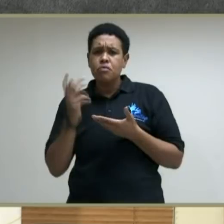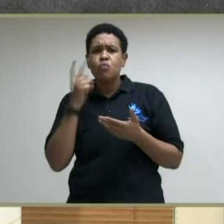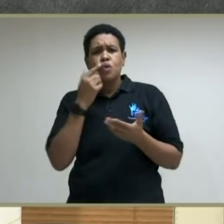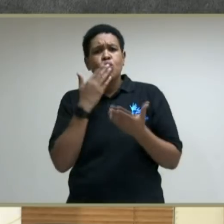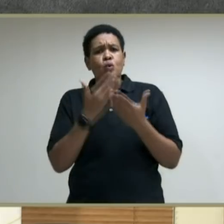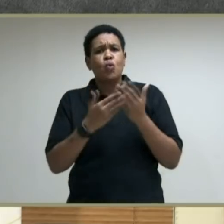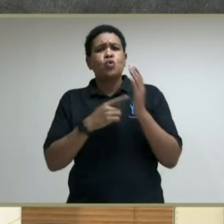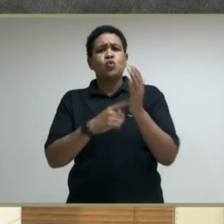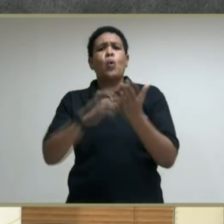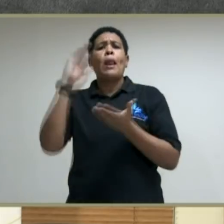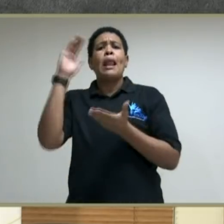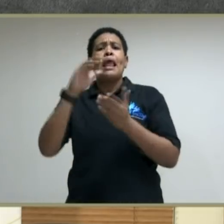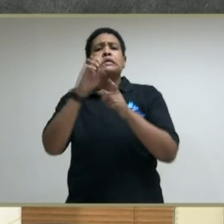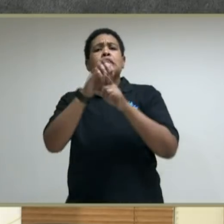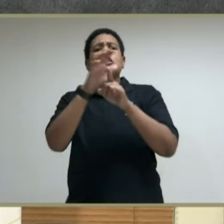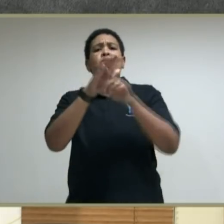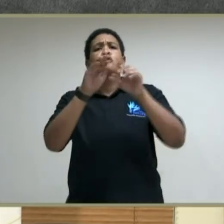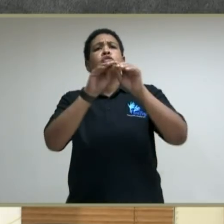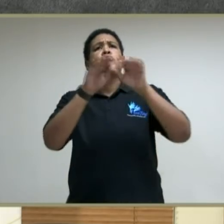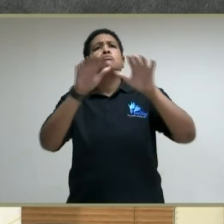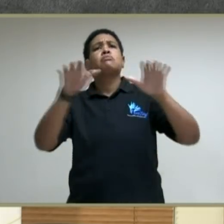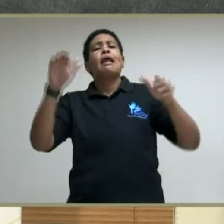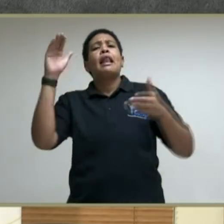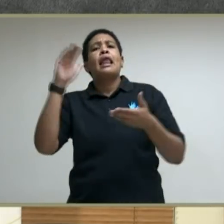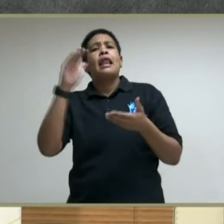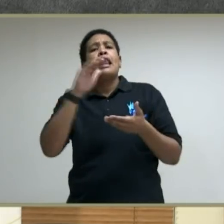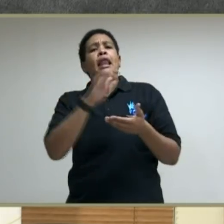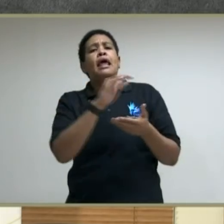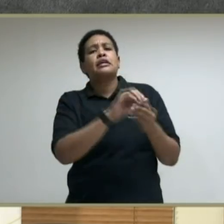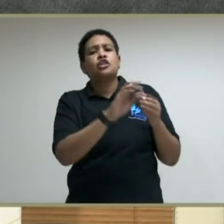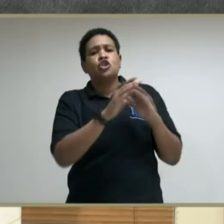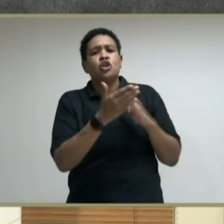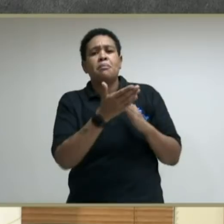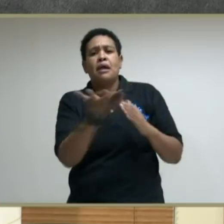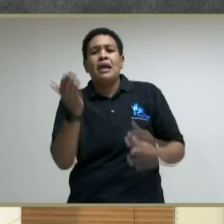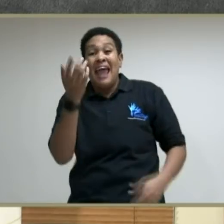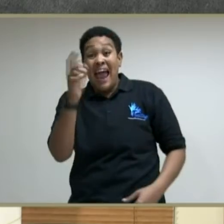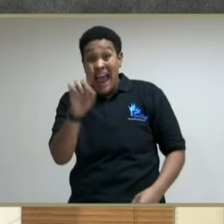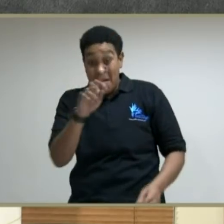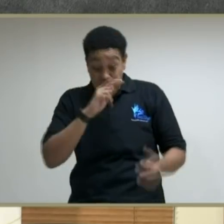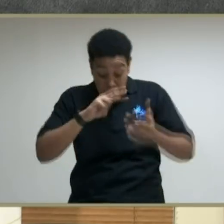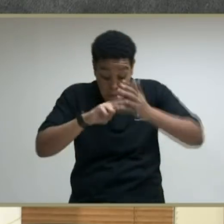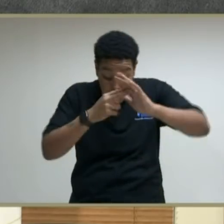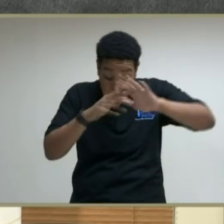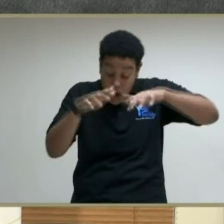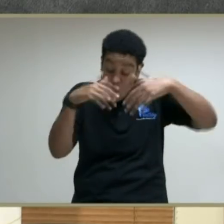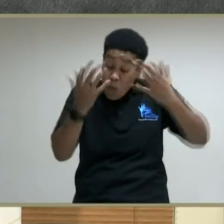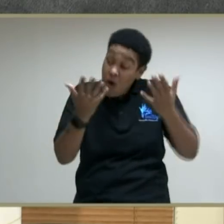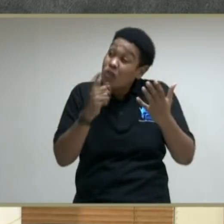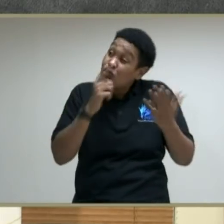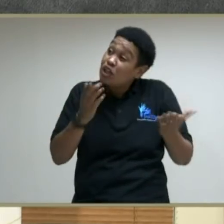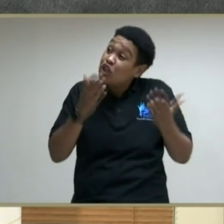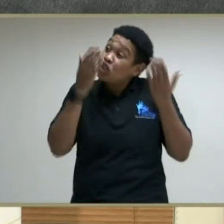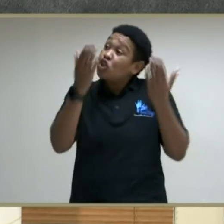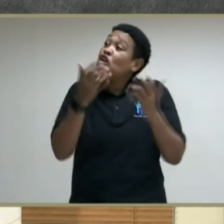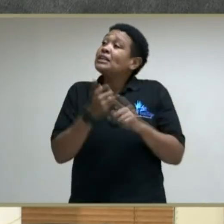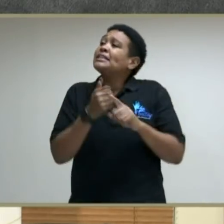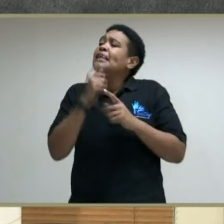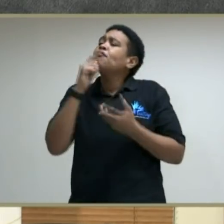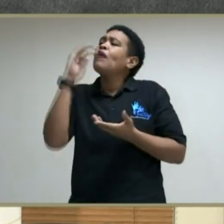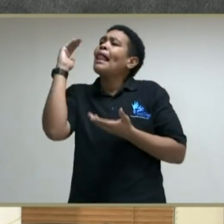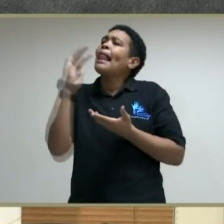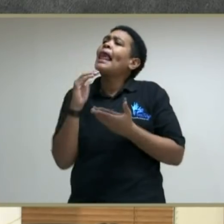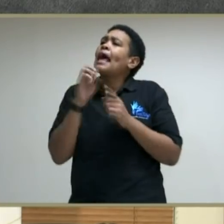exposure that is happening in the communities across the country. It means that, or it suggests that there is